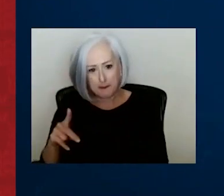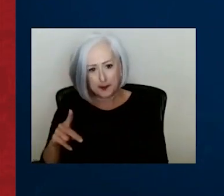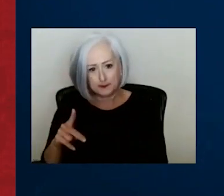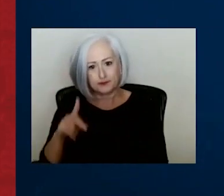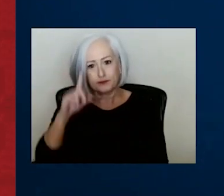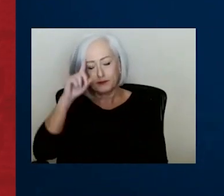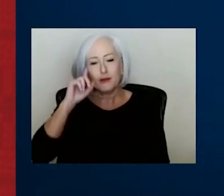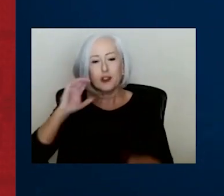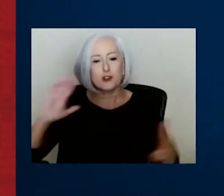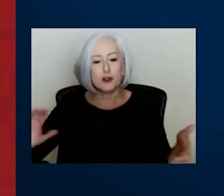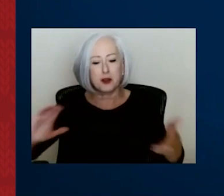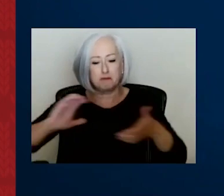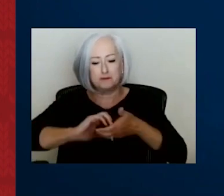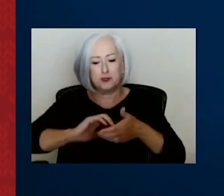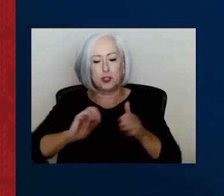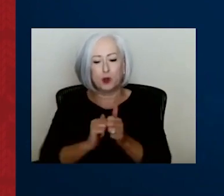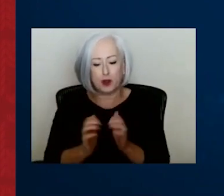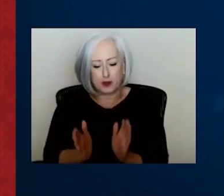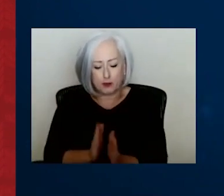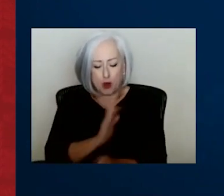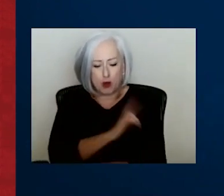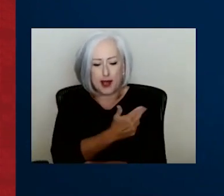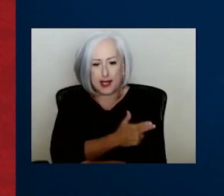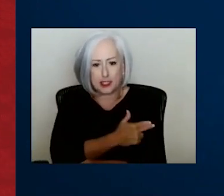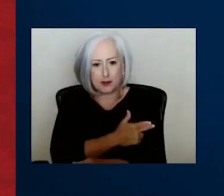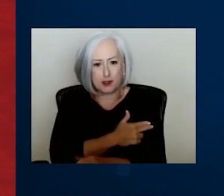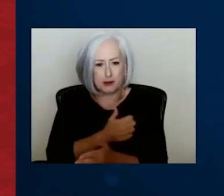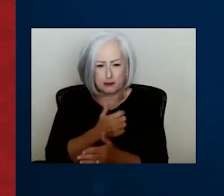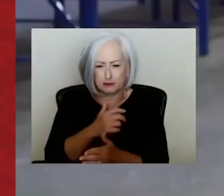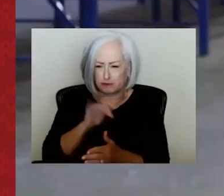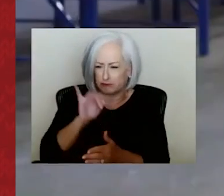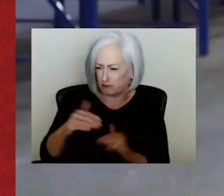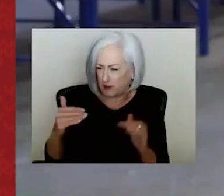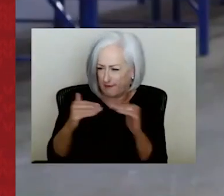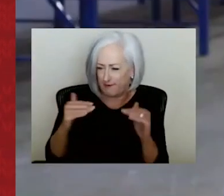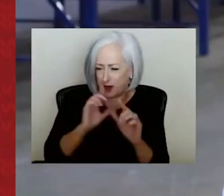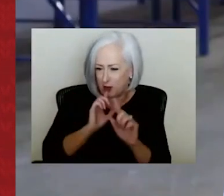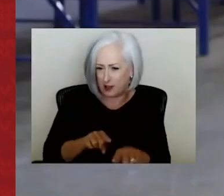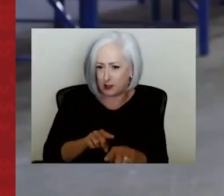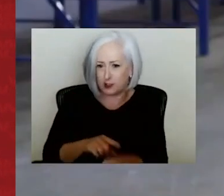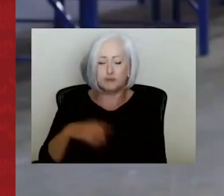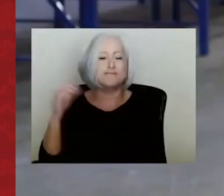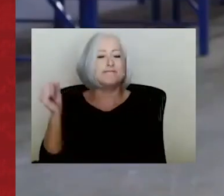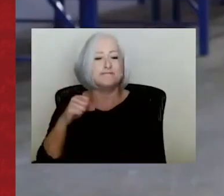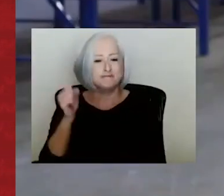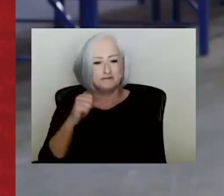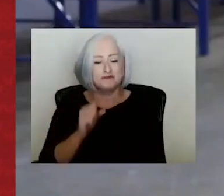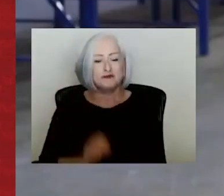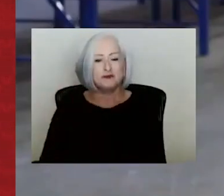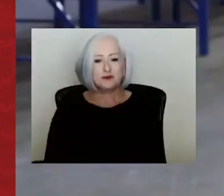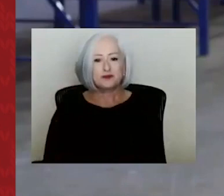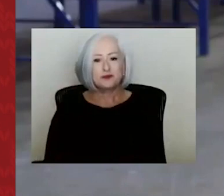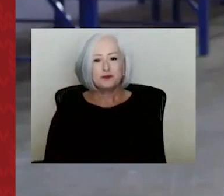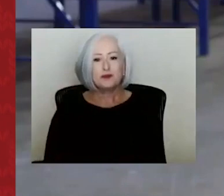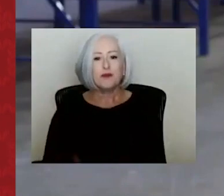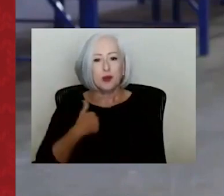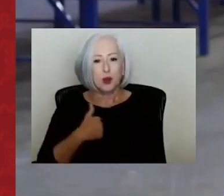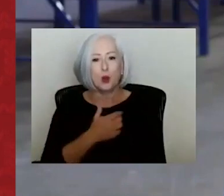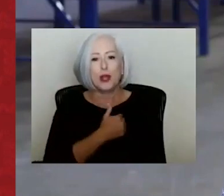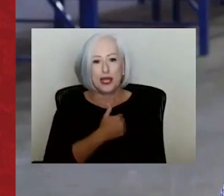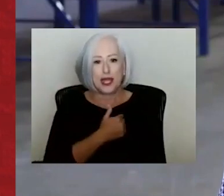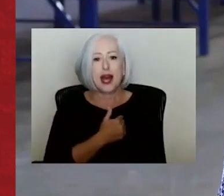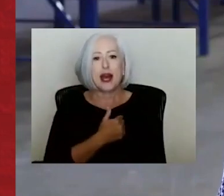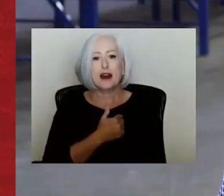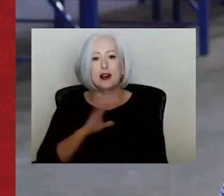with other groups to have a warehouse. Is that fair? Absolutely, yes. And we have an affiliate network here